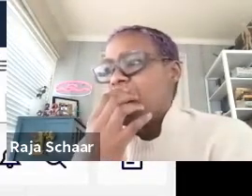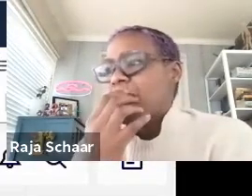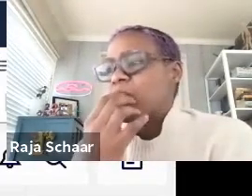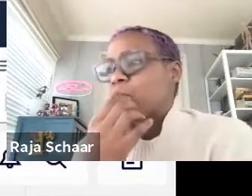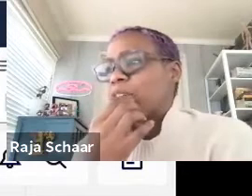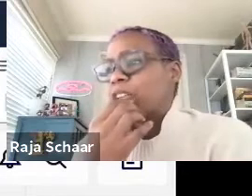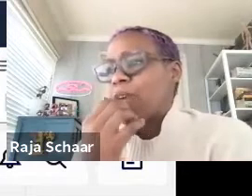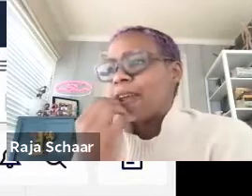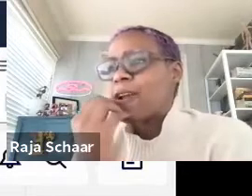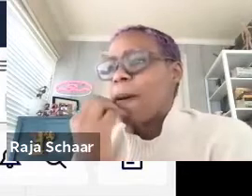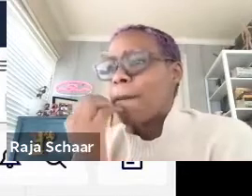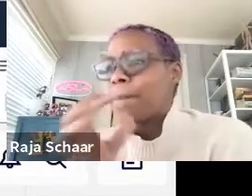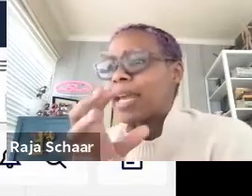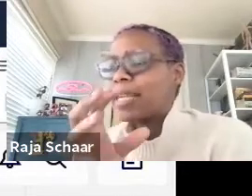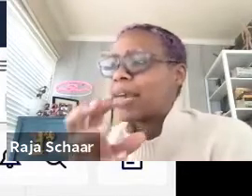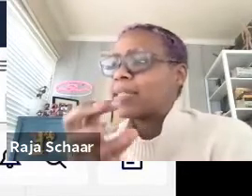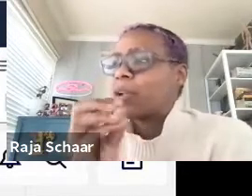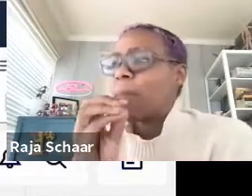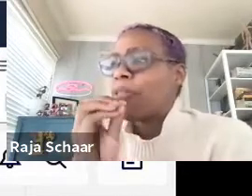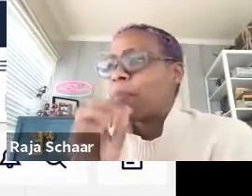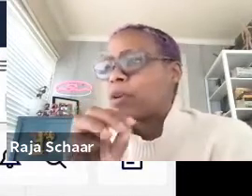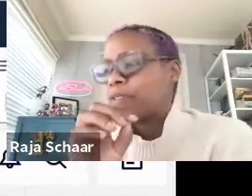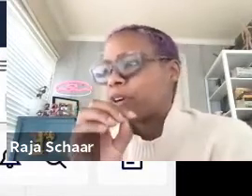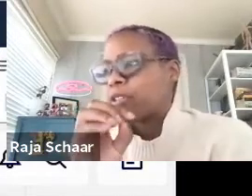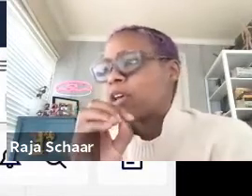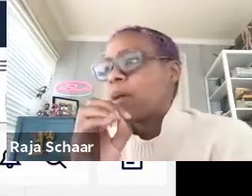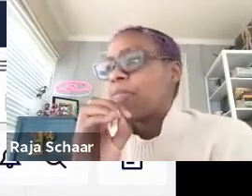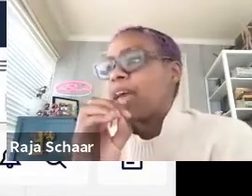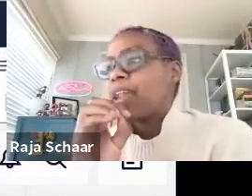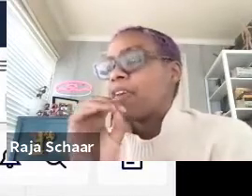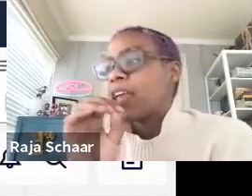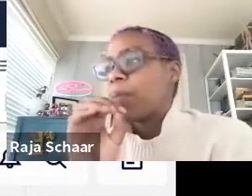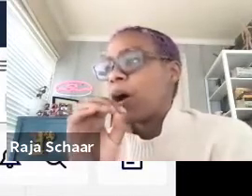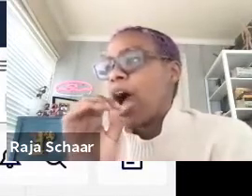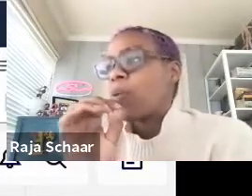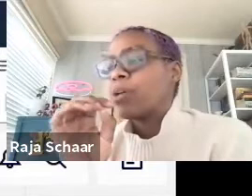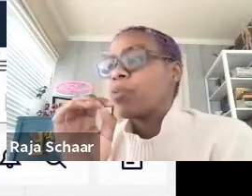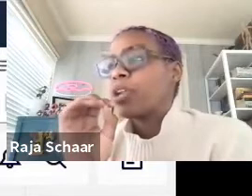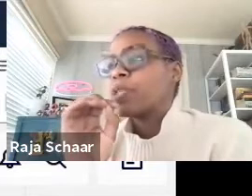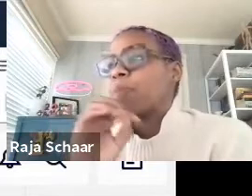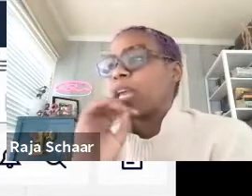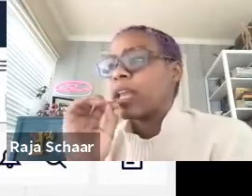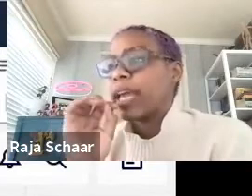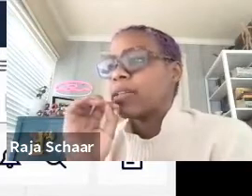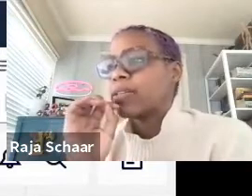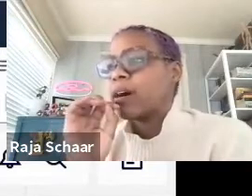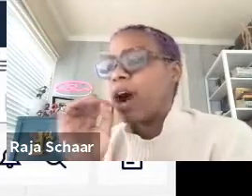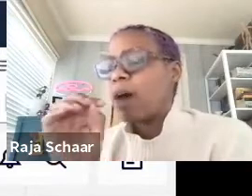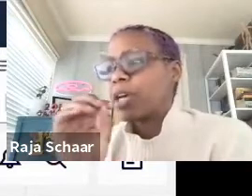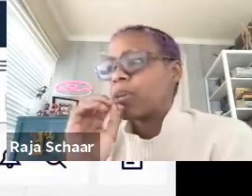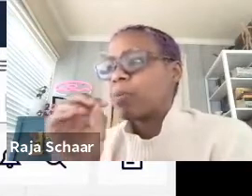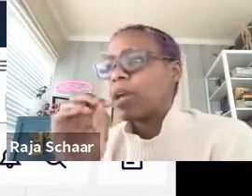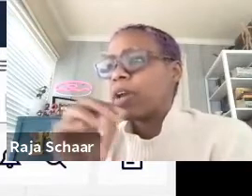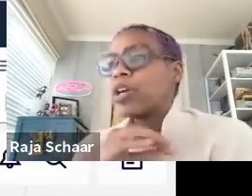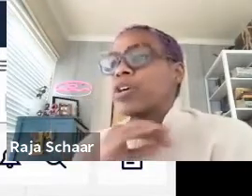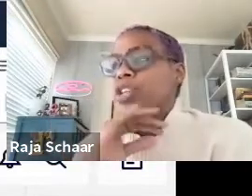that this really generated many ideas, not only about the multiverse, but then thinking about how we would speculate on